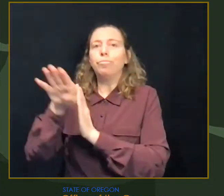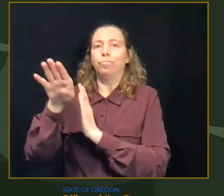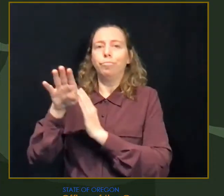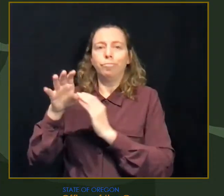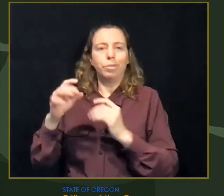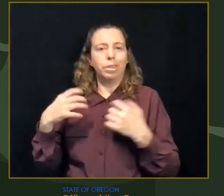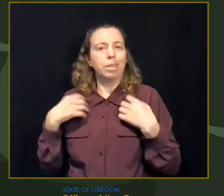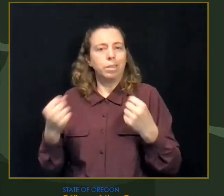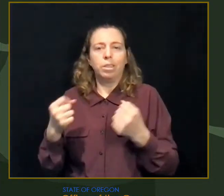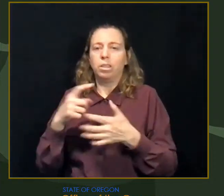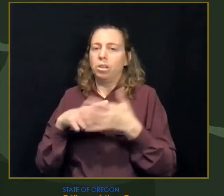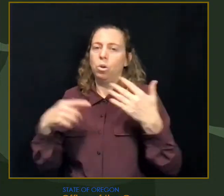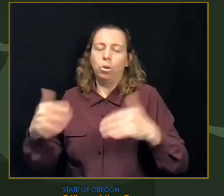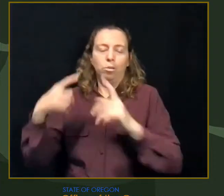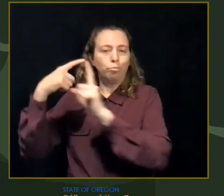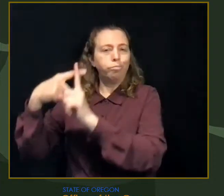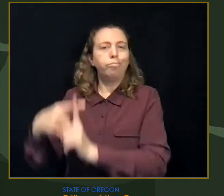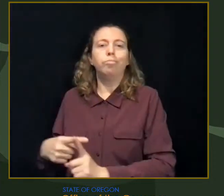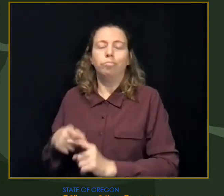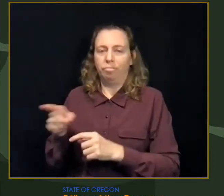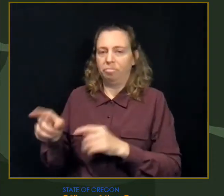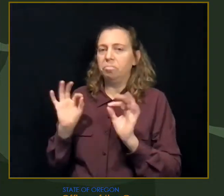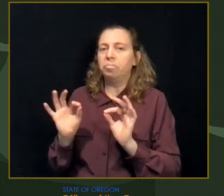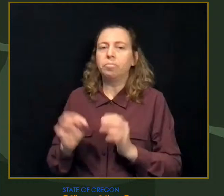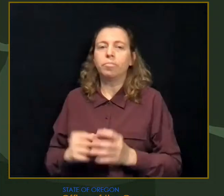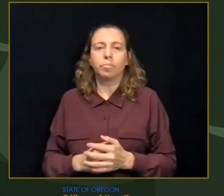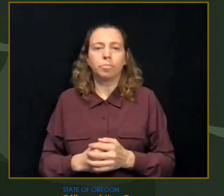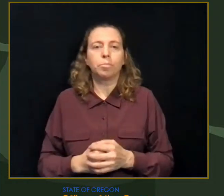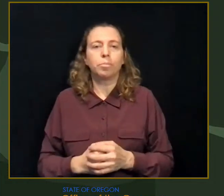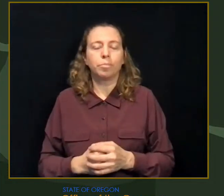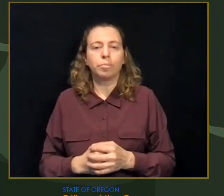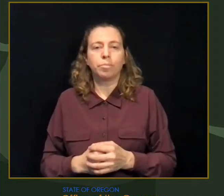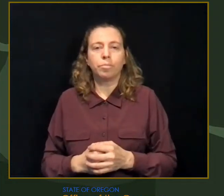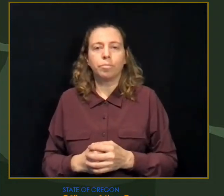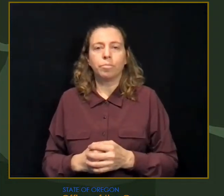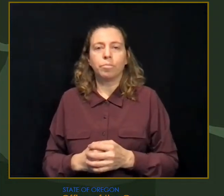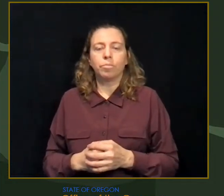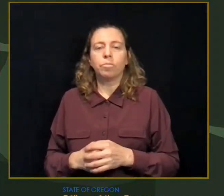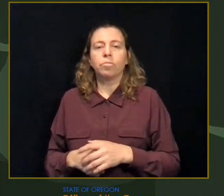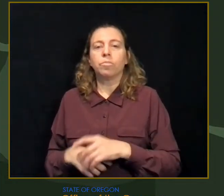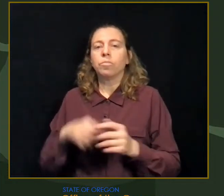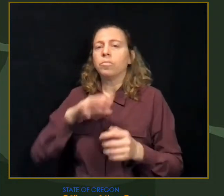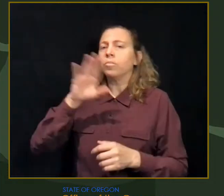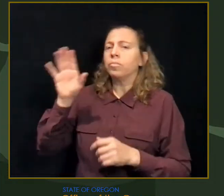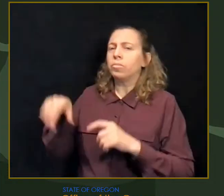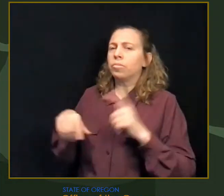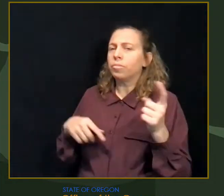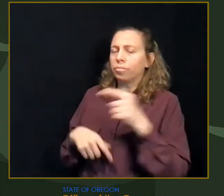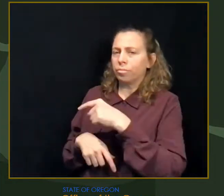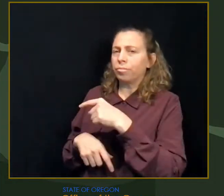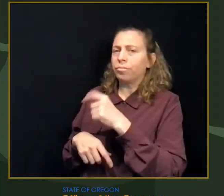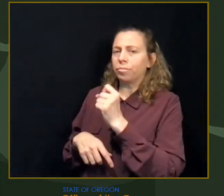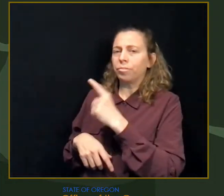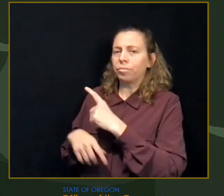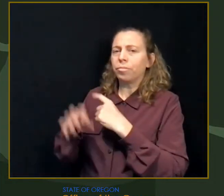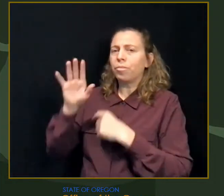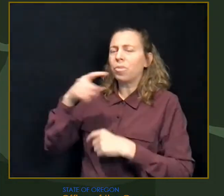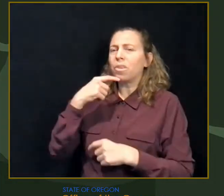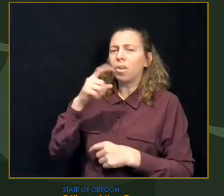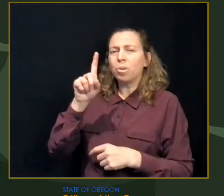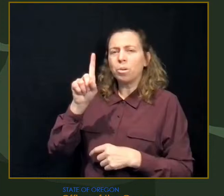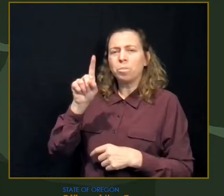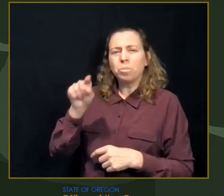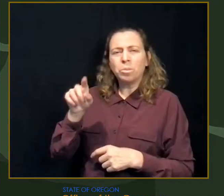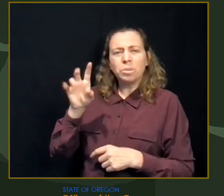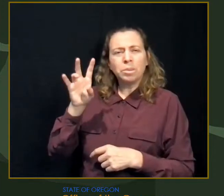with B117 is that it is both significantly more transmissible, so it takes less of the virus to get you sick, which means that you have a better chance of getting sick if you're